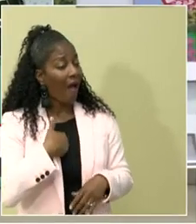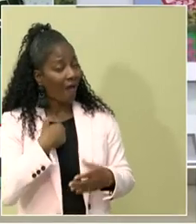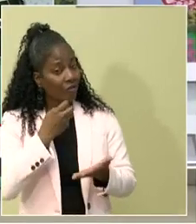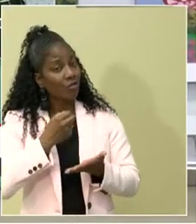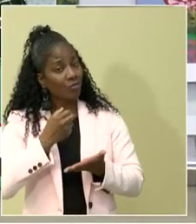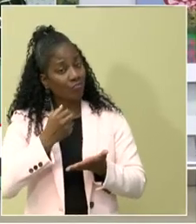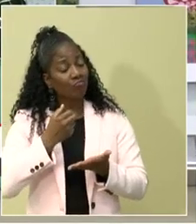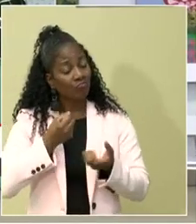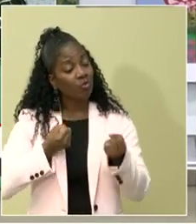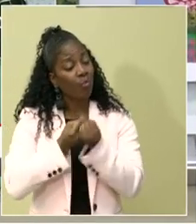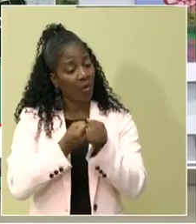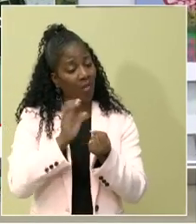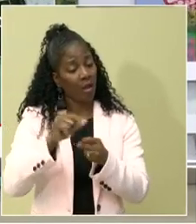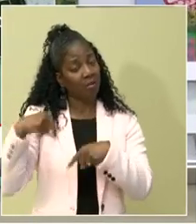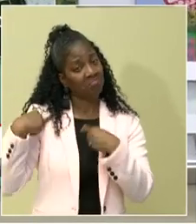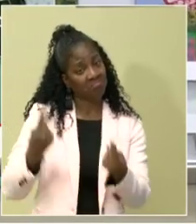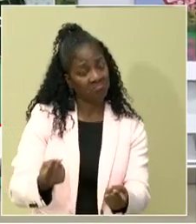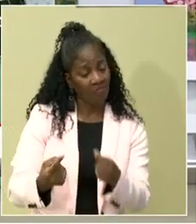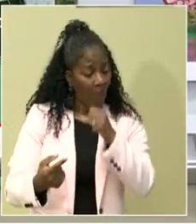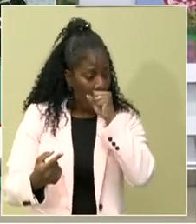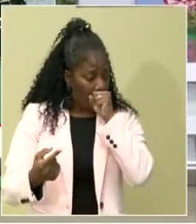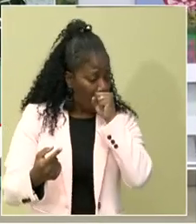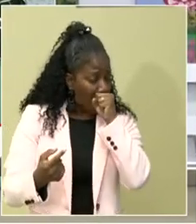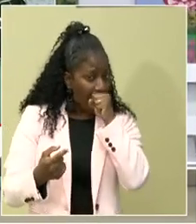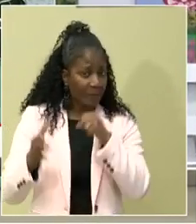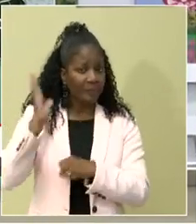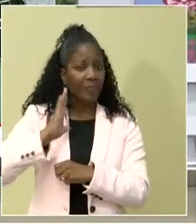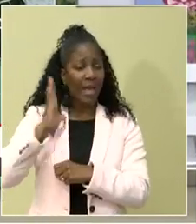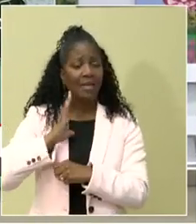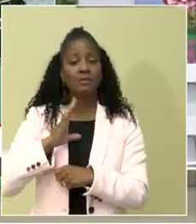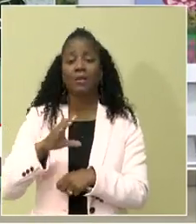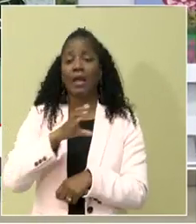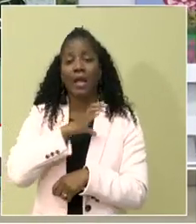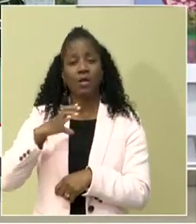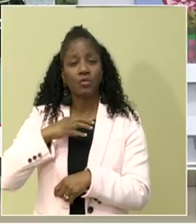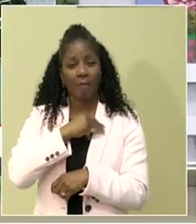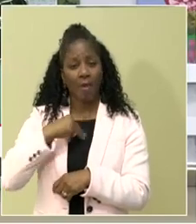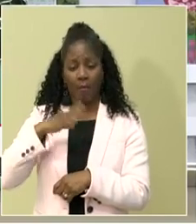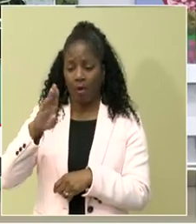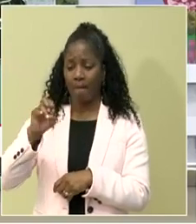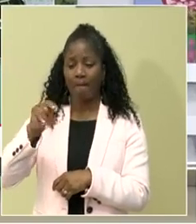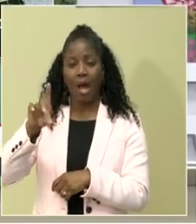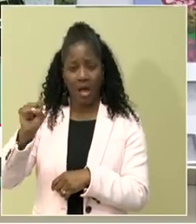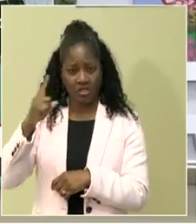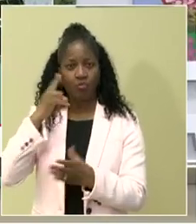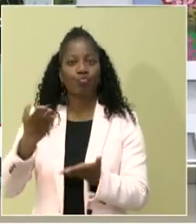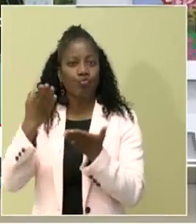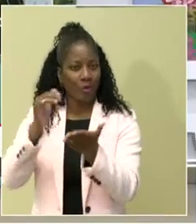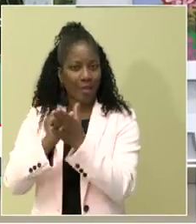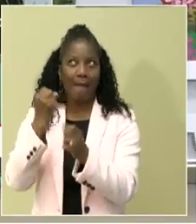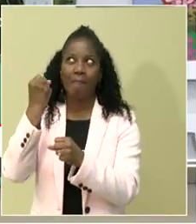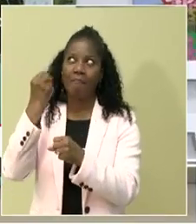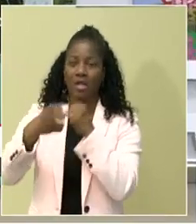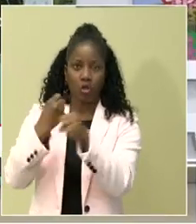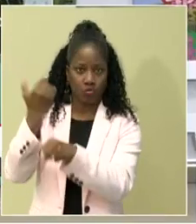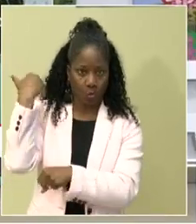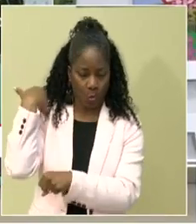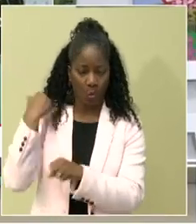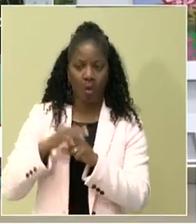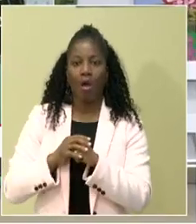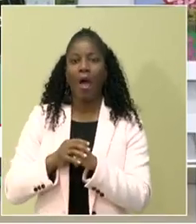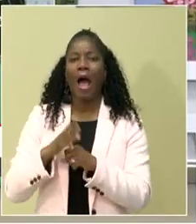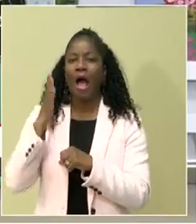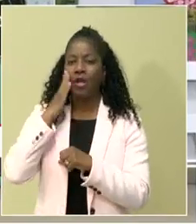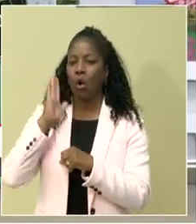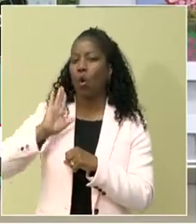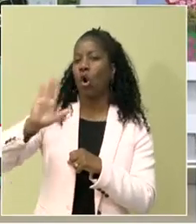past as a member of council. Again, Councilmember Bonds proposed it some years ago. I know it was changed,